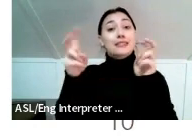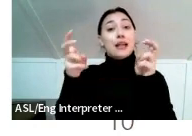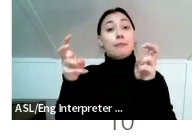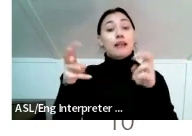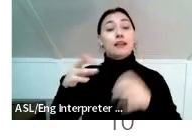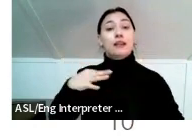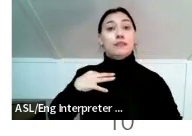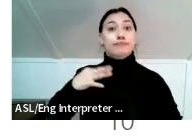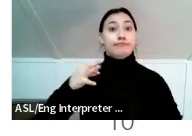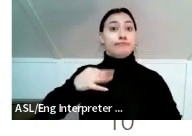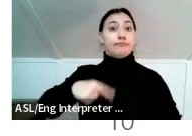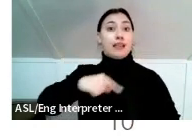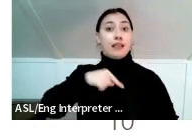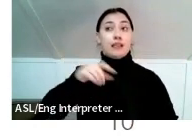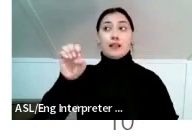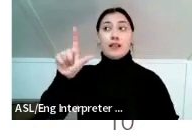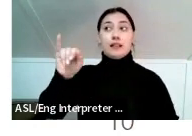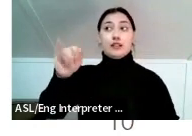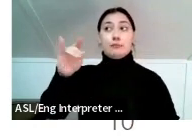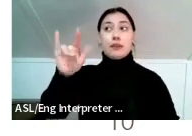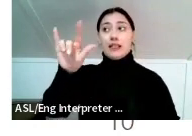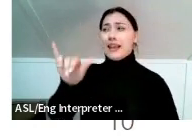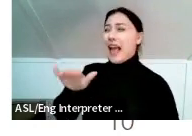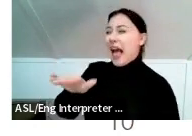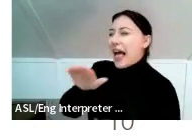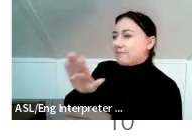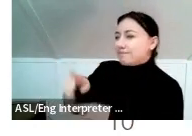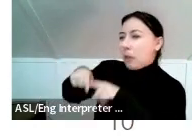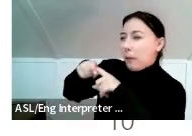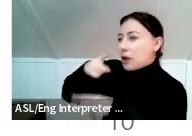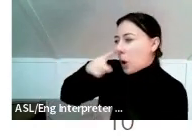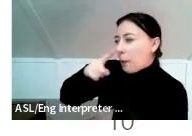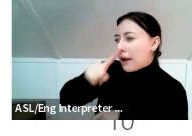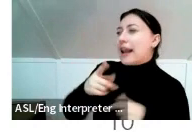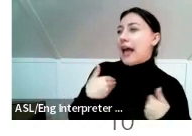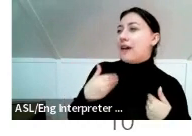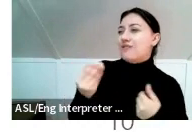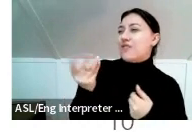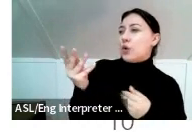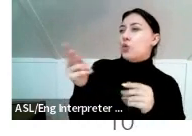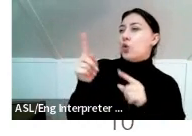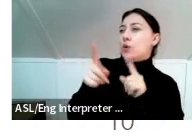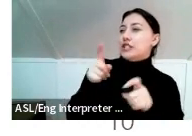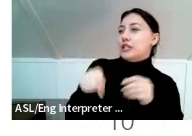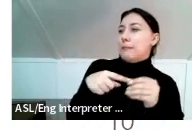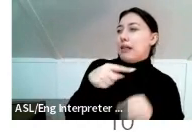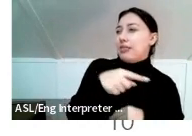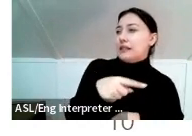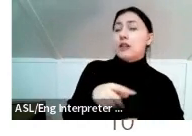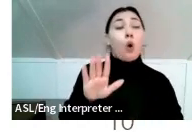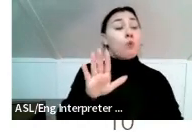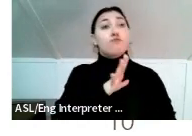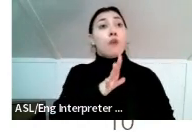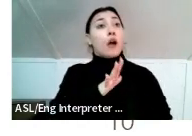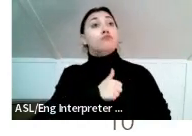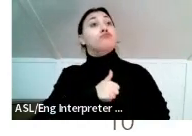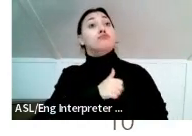eligibility. Actually, there are a couple more questions on this topic, great. So sorry. Nope. One is, will a match be